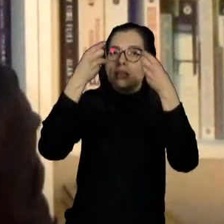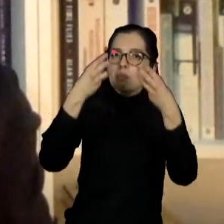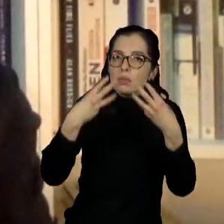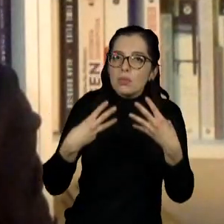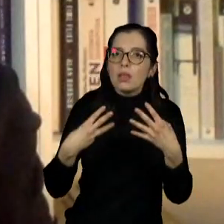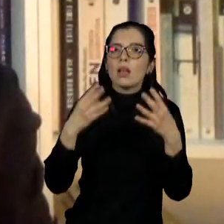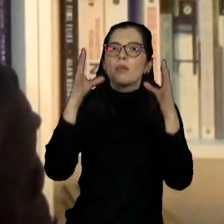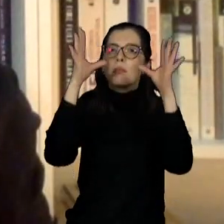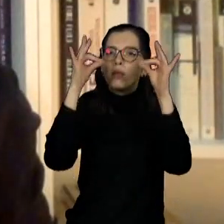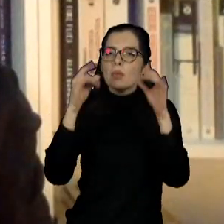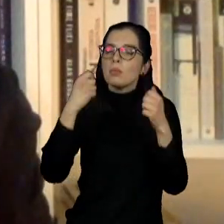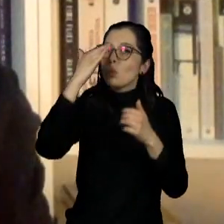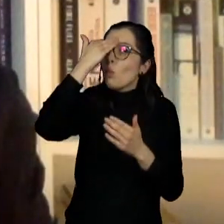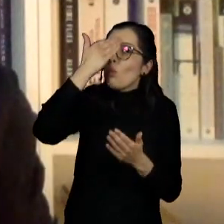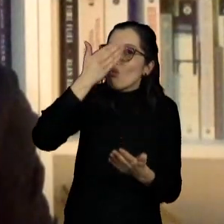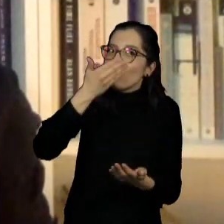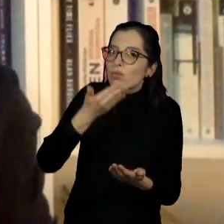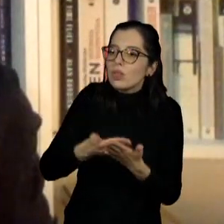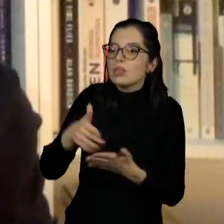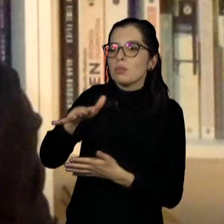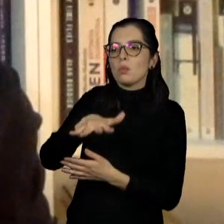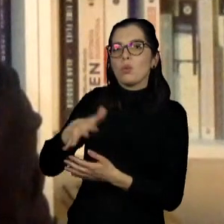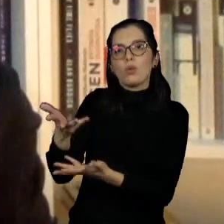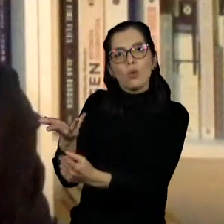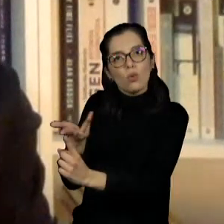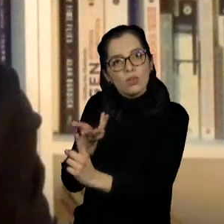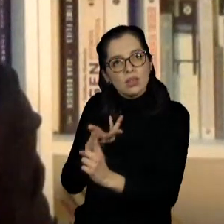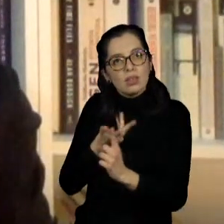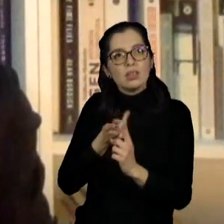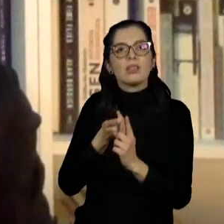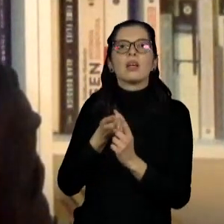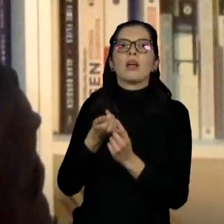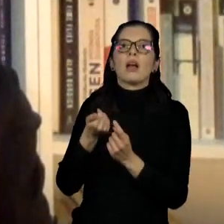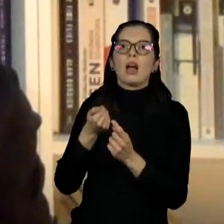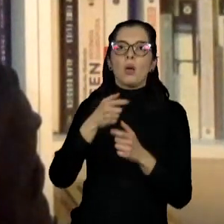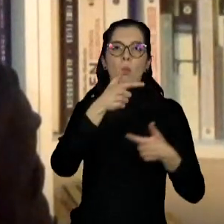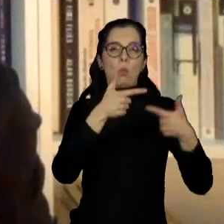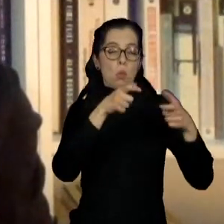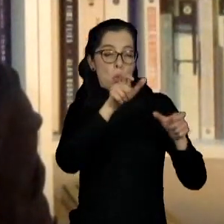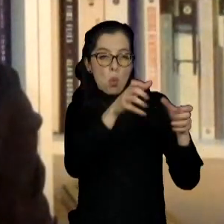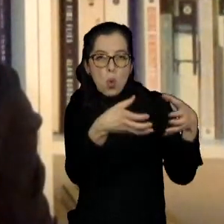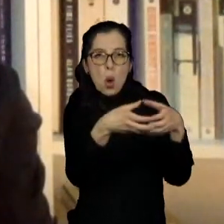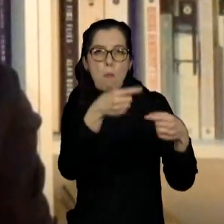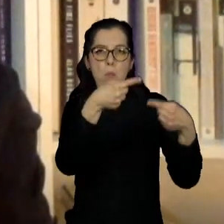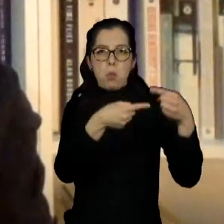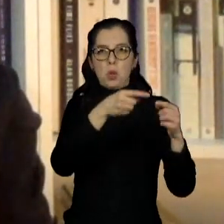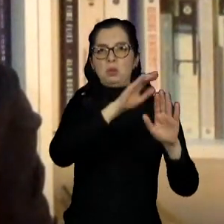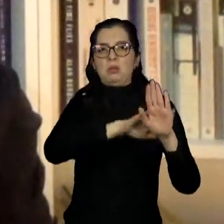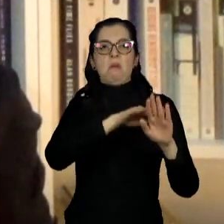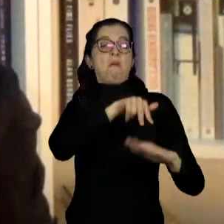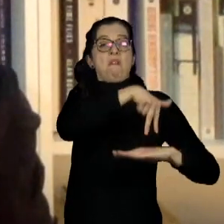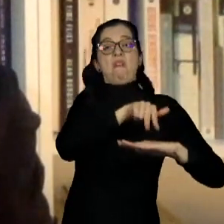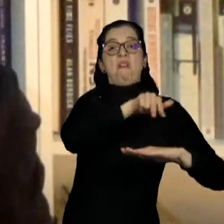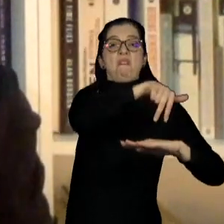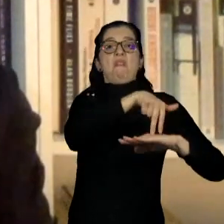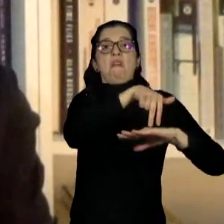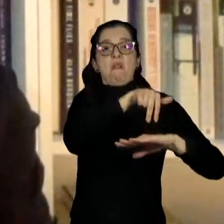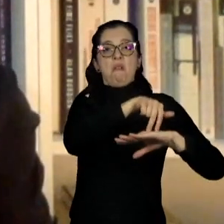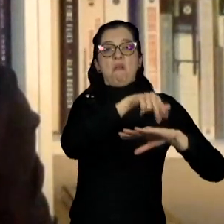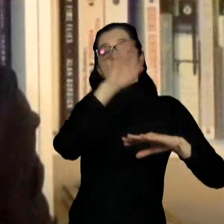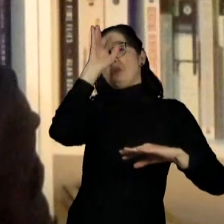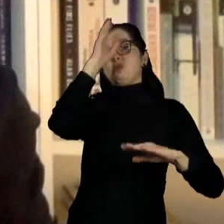erosion of public trust in science that has been spearheaded by, you know, populist